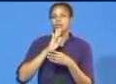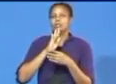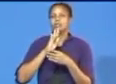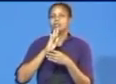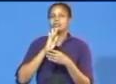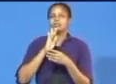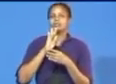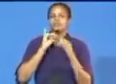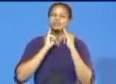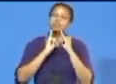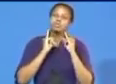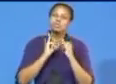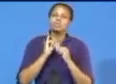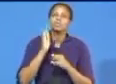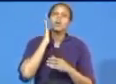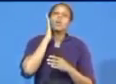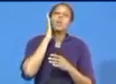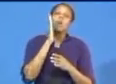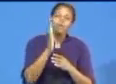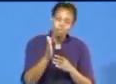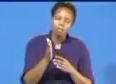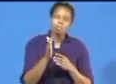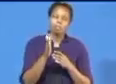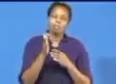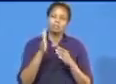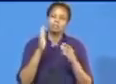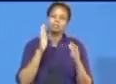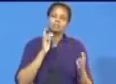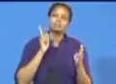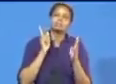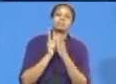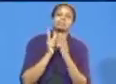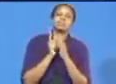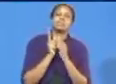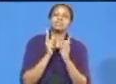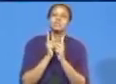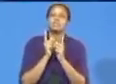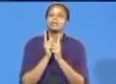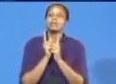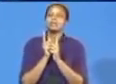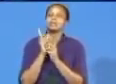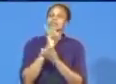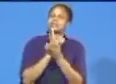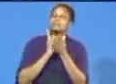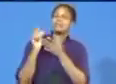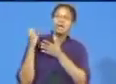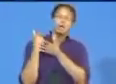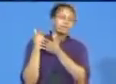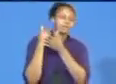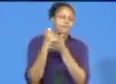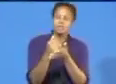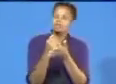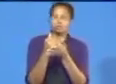instruction will be met by divine intervention.